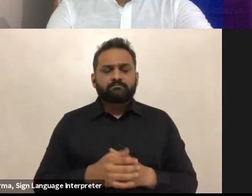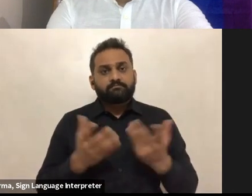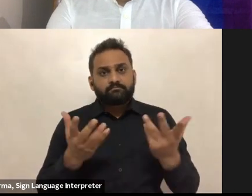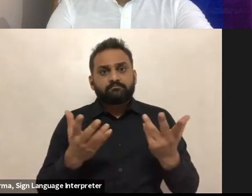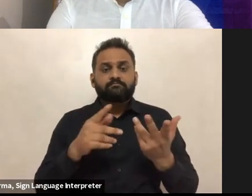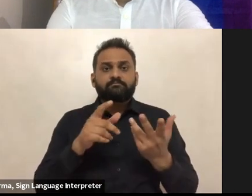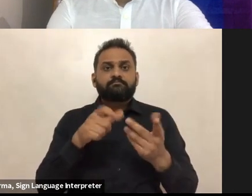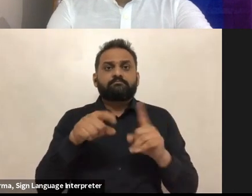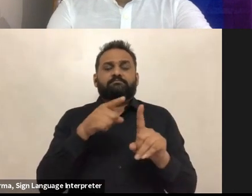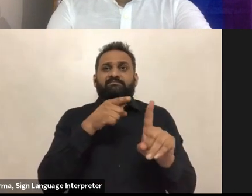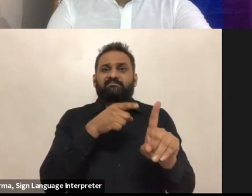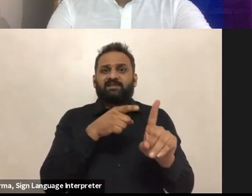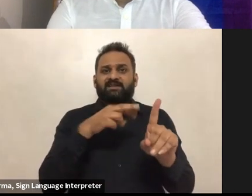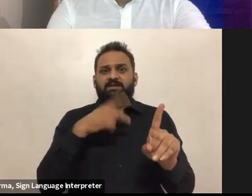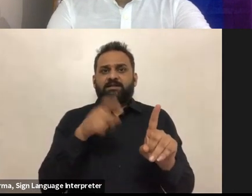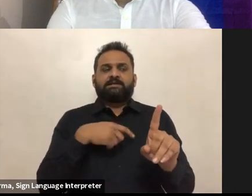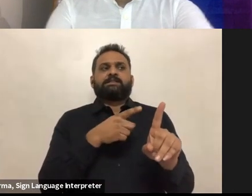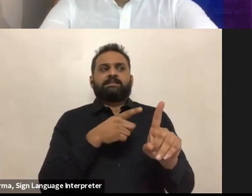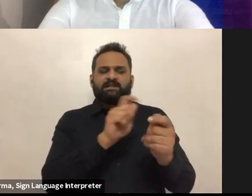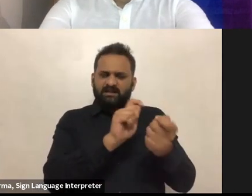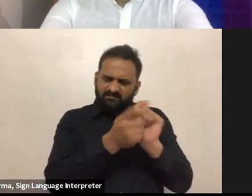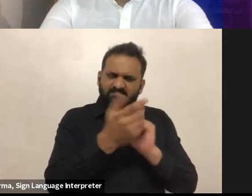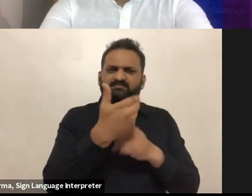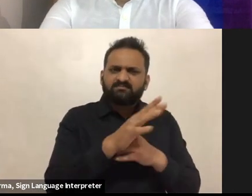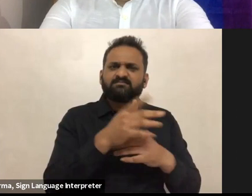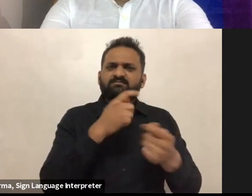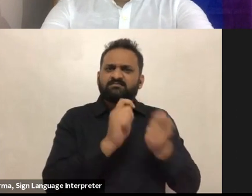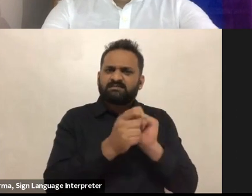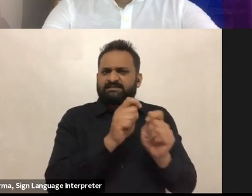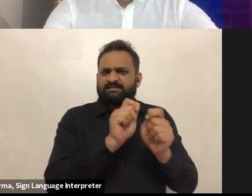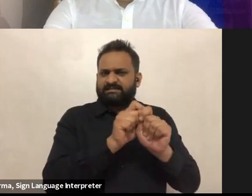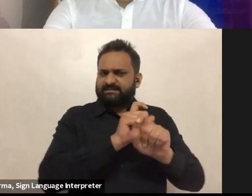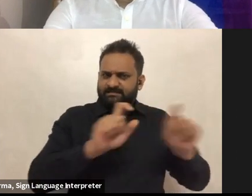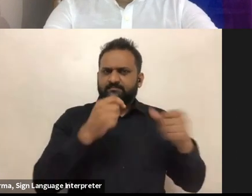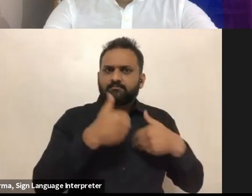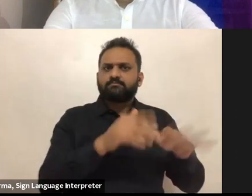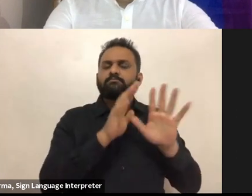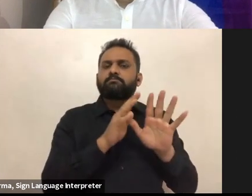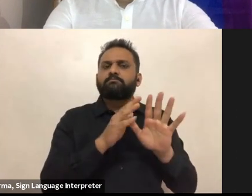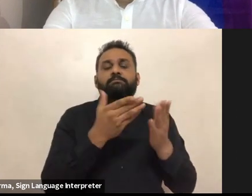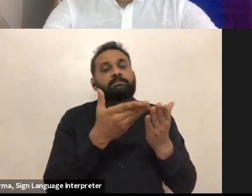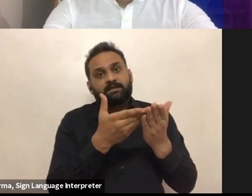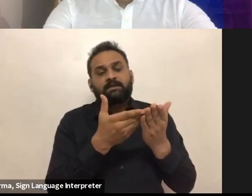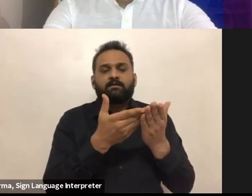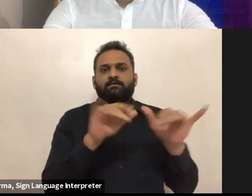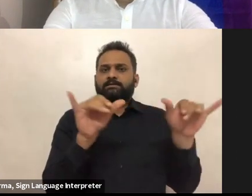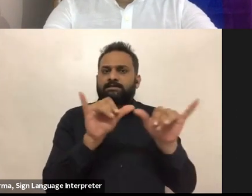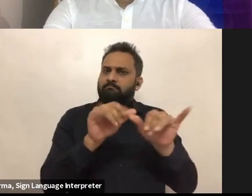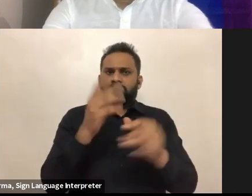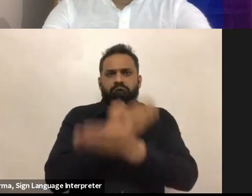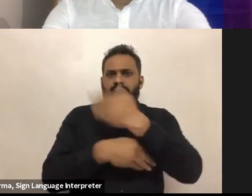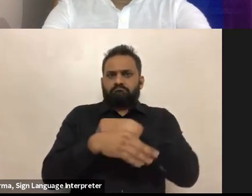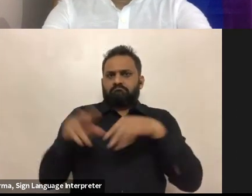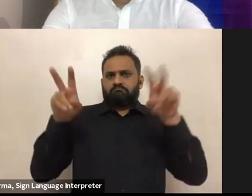which is something that needs to be altered, which needs to be fixed, and so it's very similar in disability.